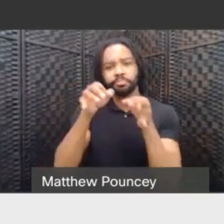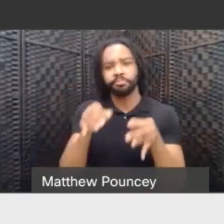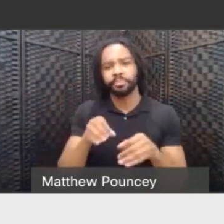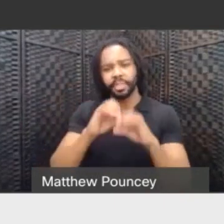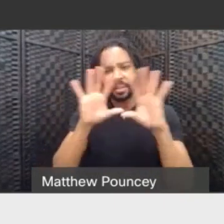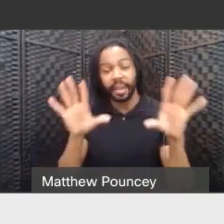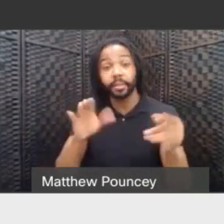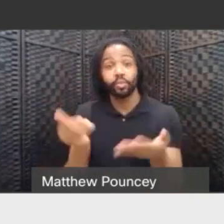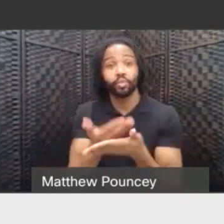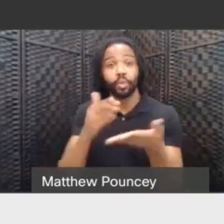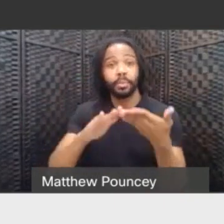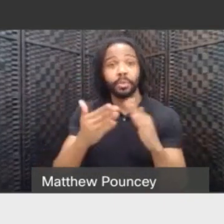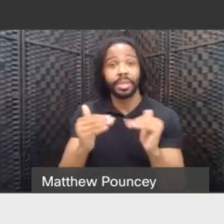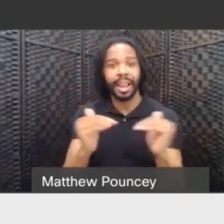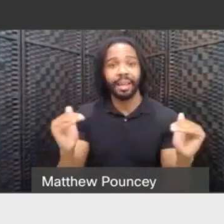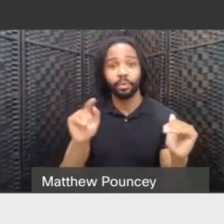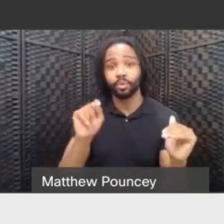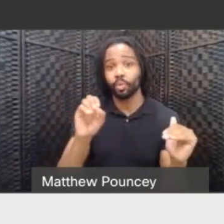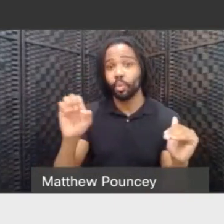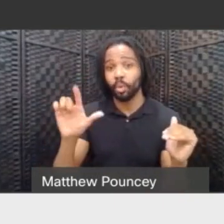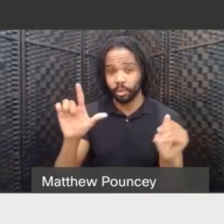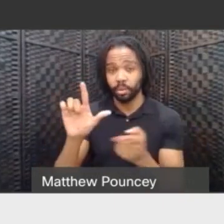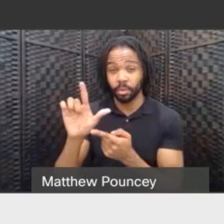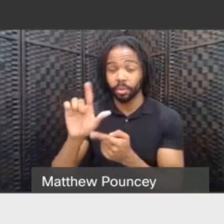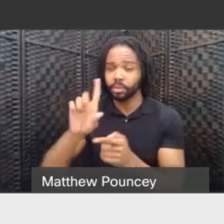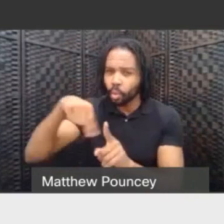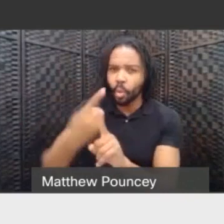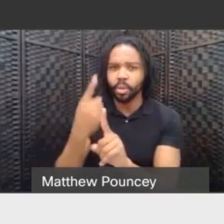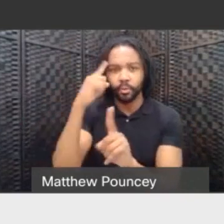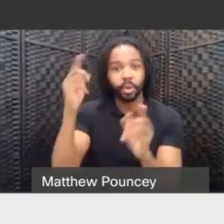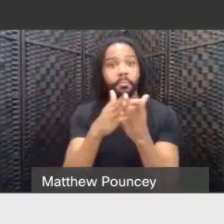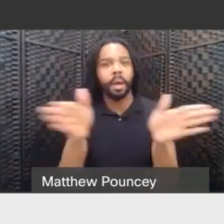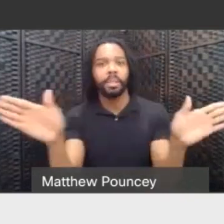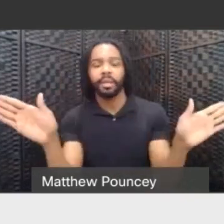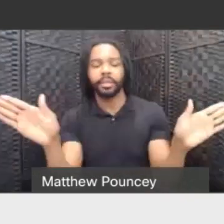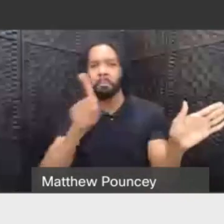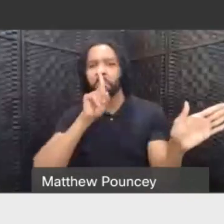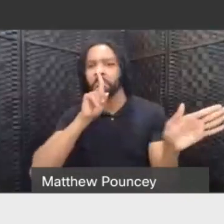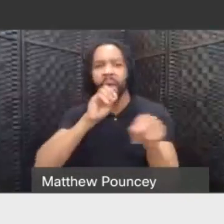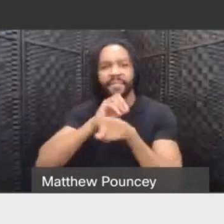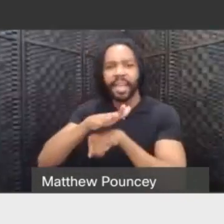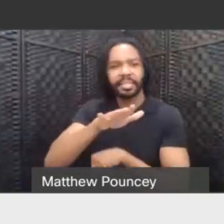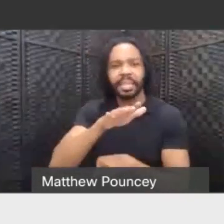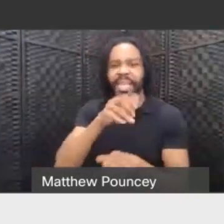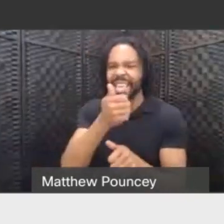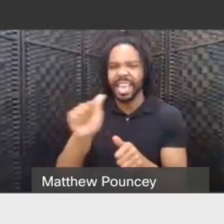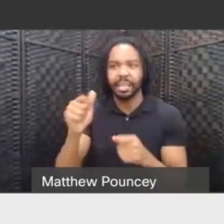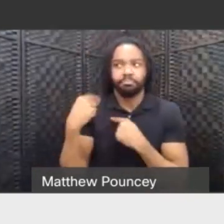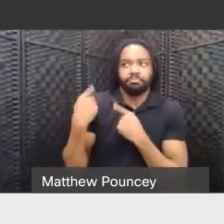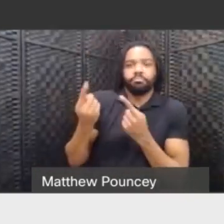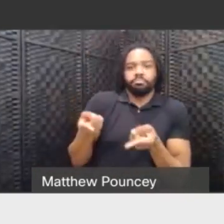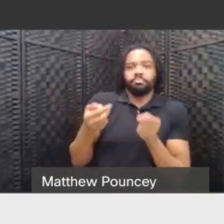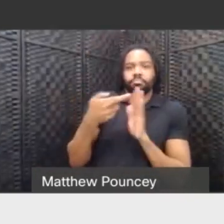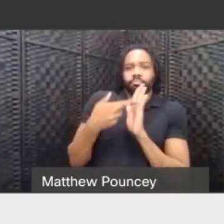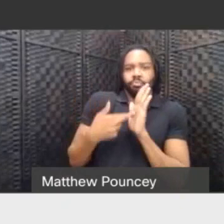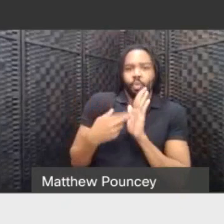new community level tool is only for the public, and it does not affect any of those guidance that relate to